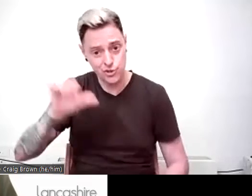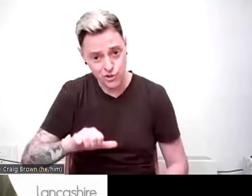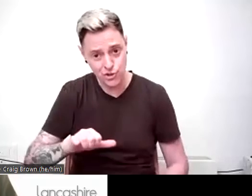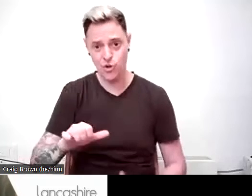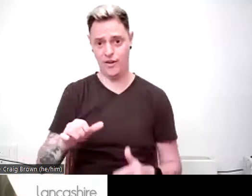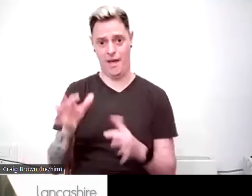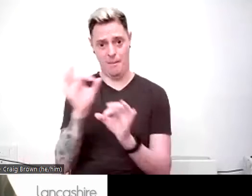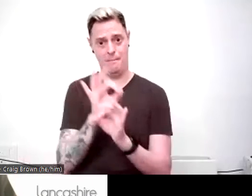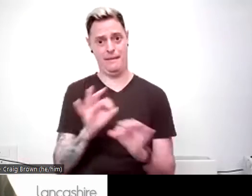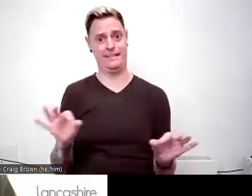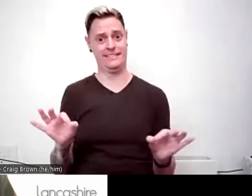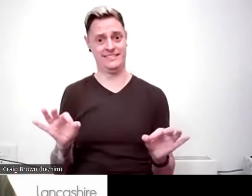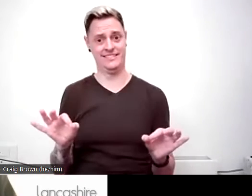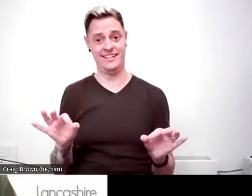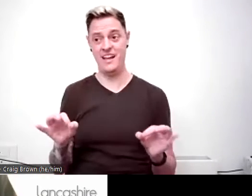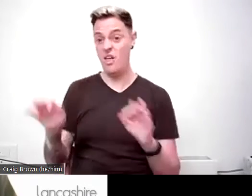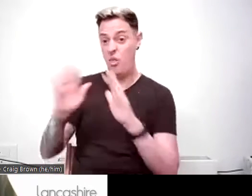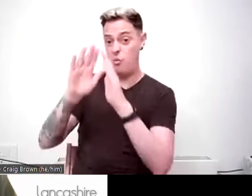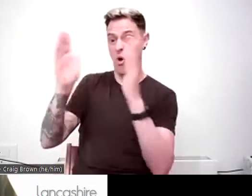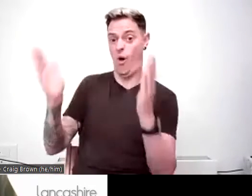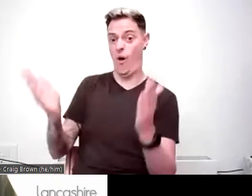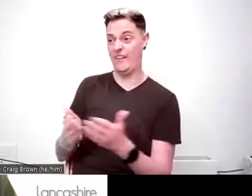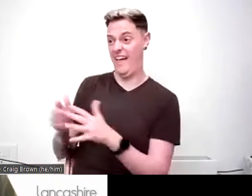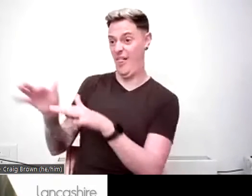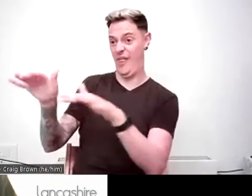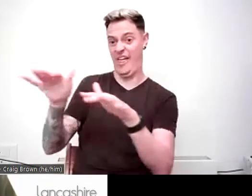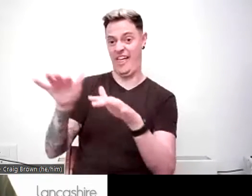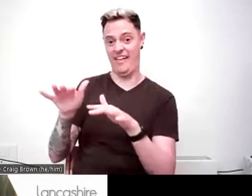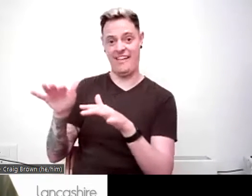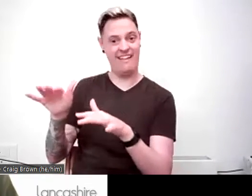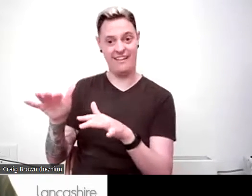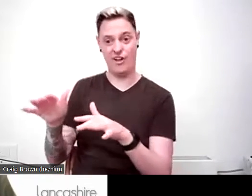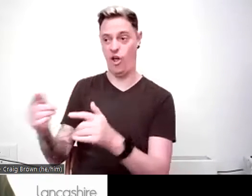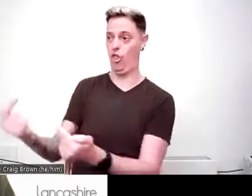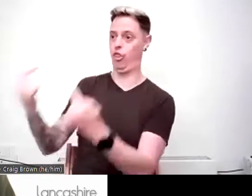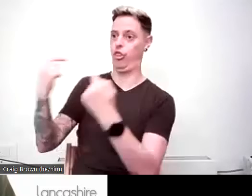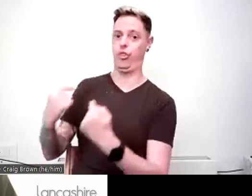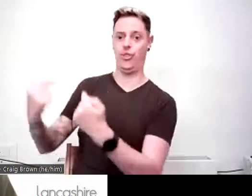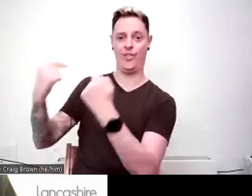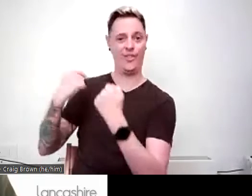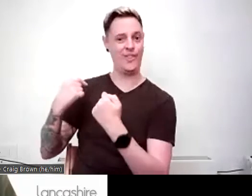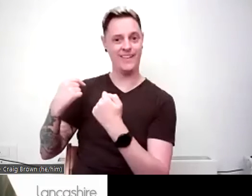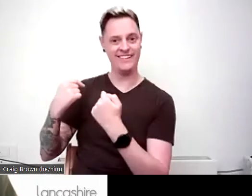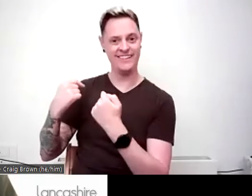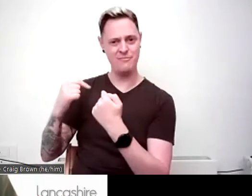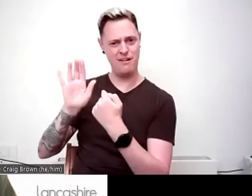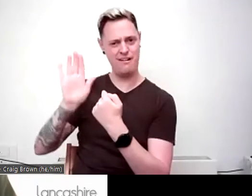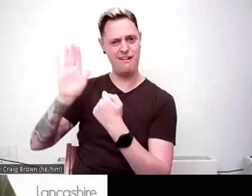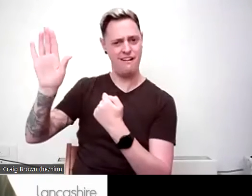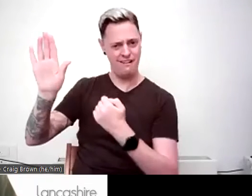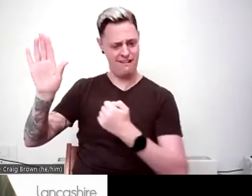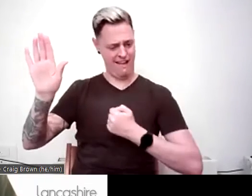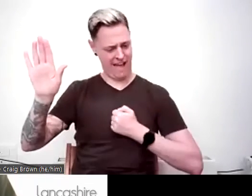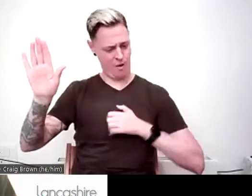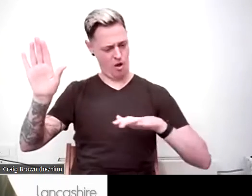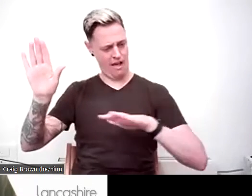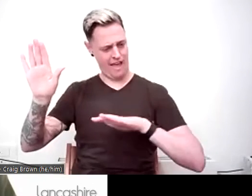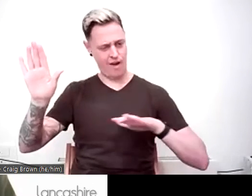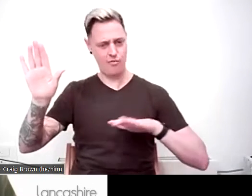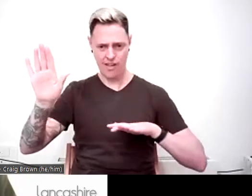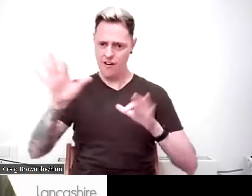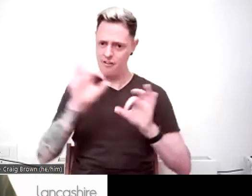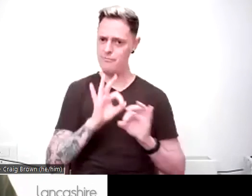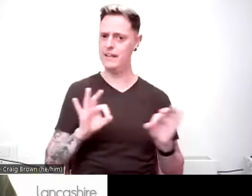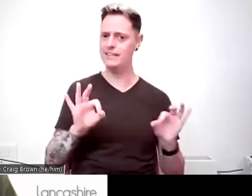peace in a world that doesn't allow us to have much peace. We deserve to have a soft life. And I know it's kind of like